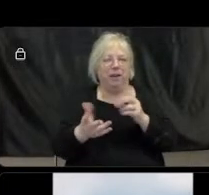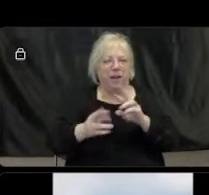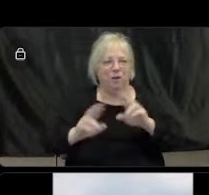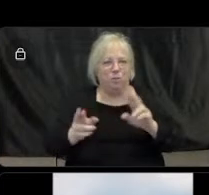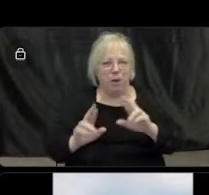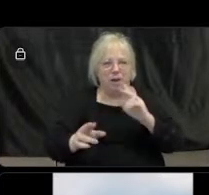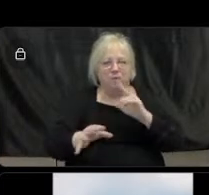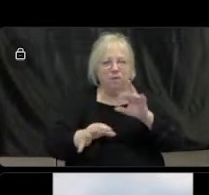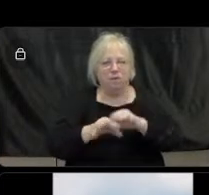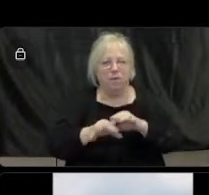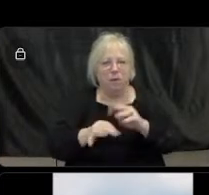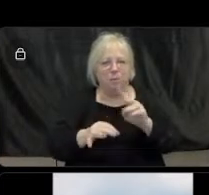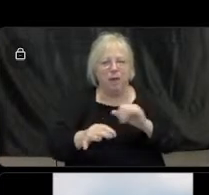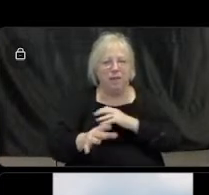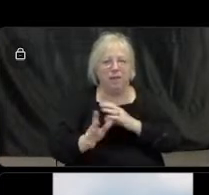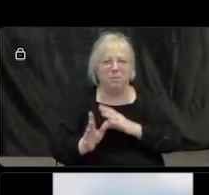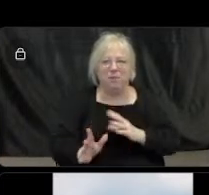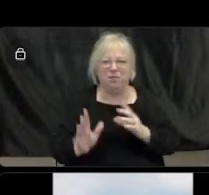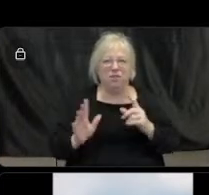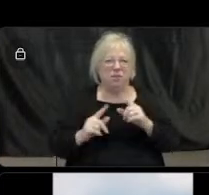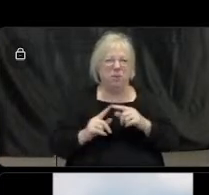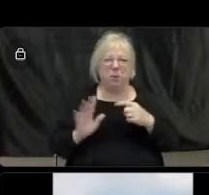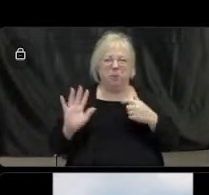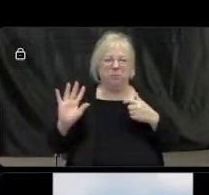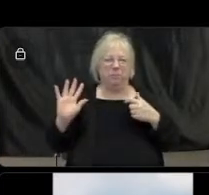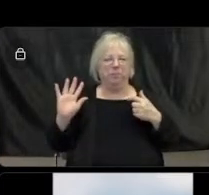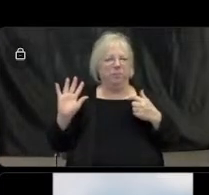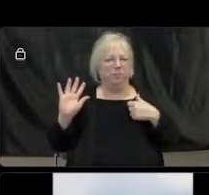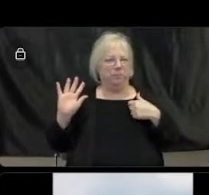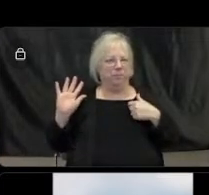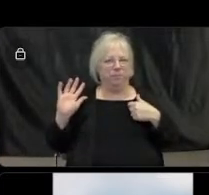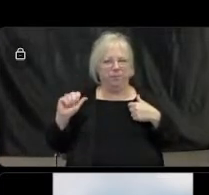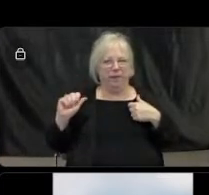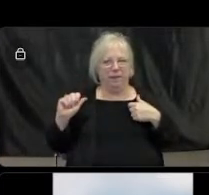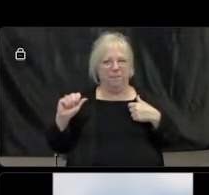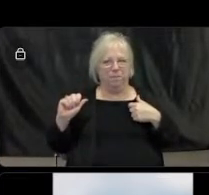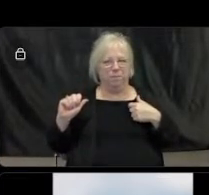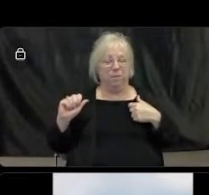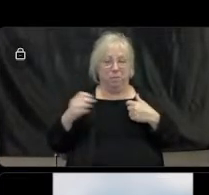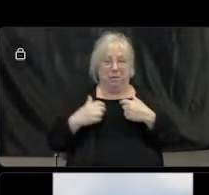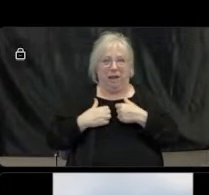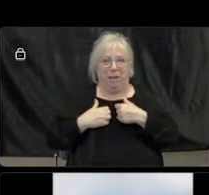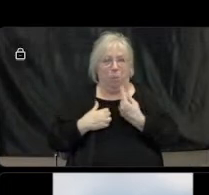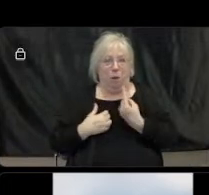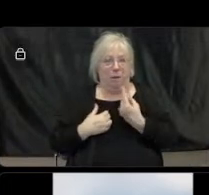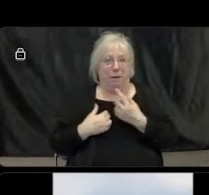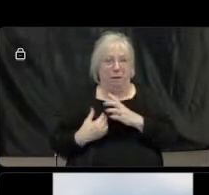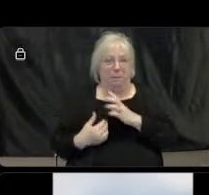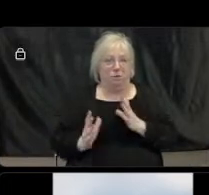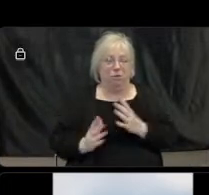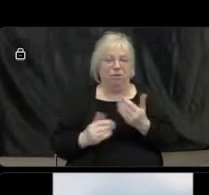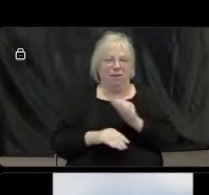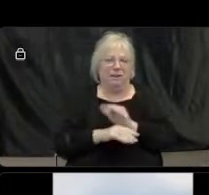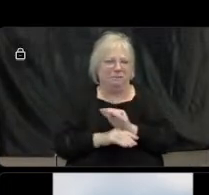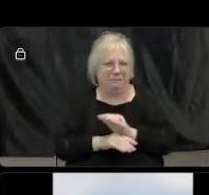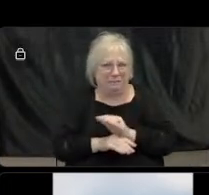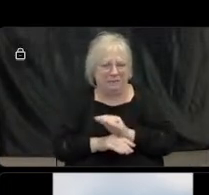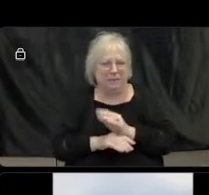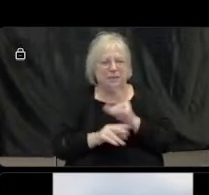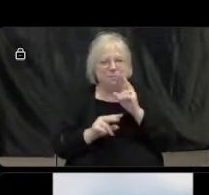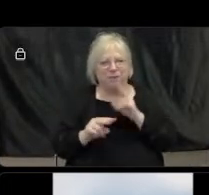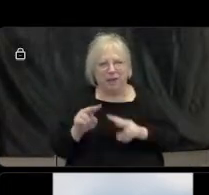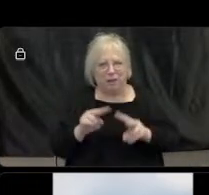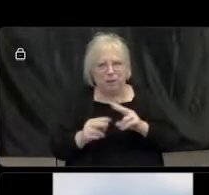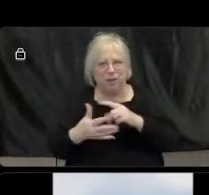don't, to me, the way I'm approaching this, just as one commissioner tonight, is to take a look at